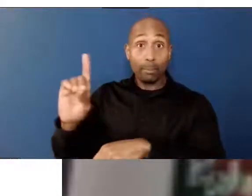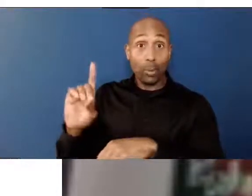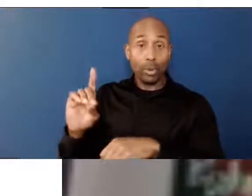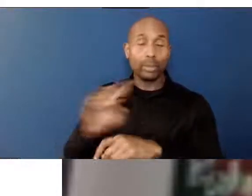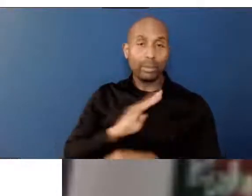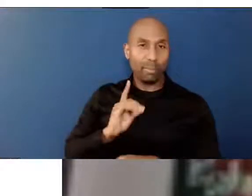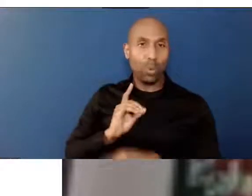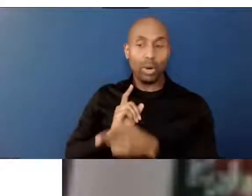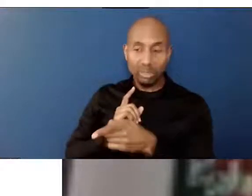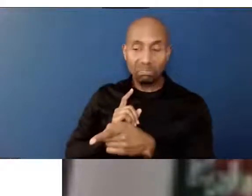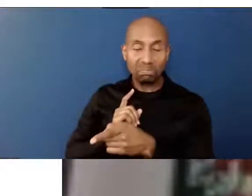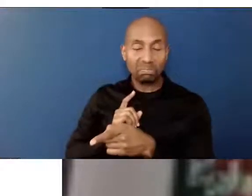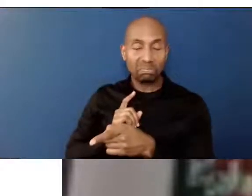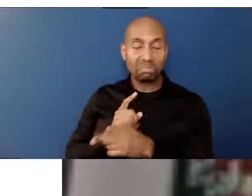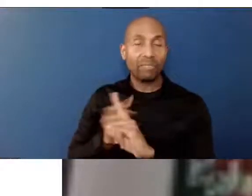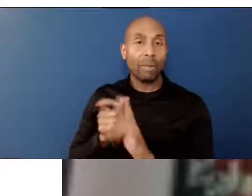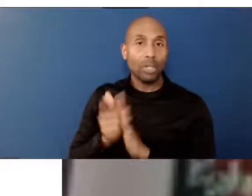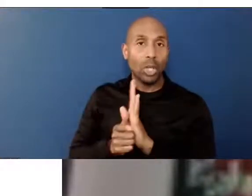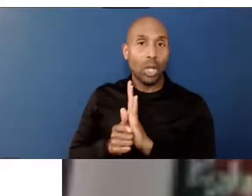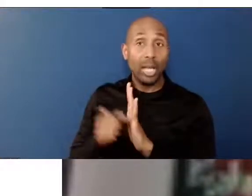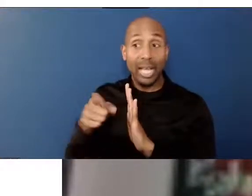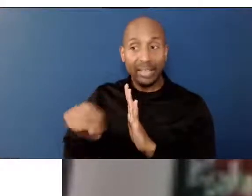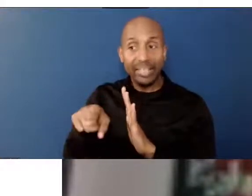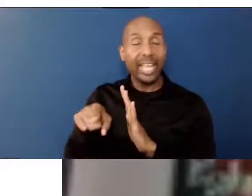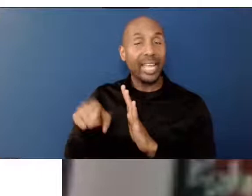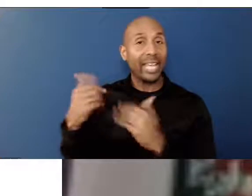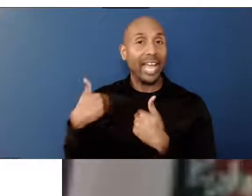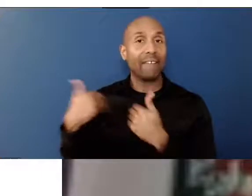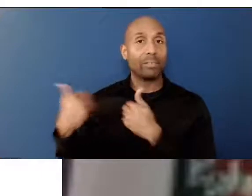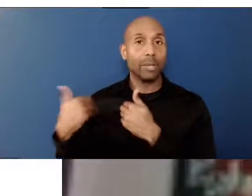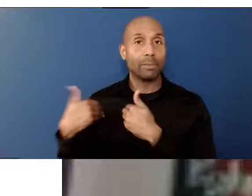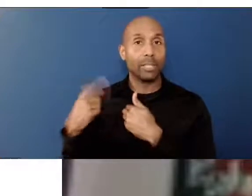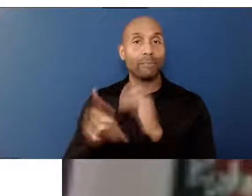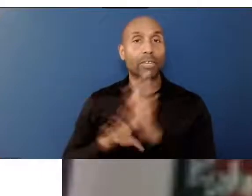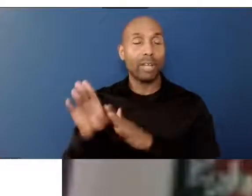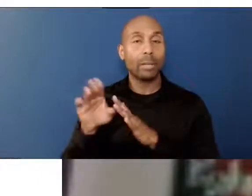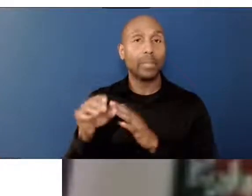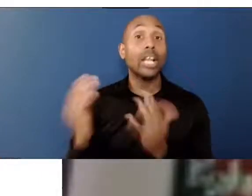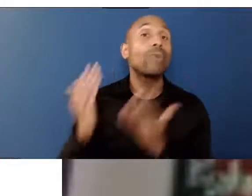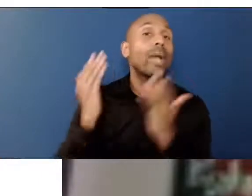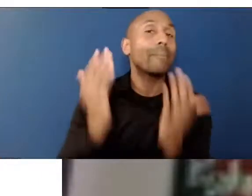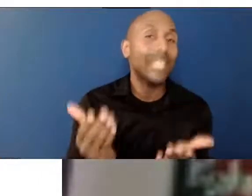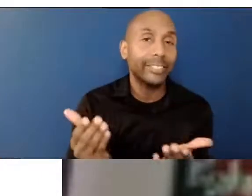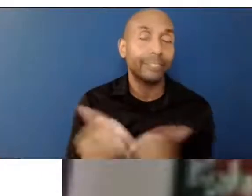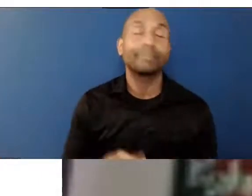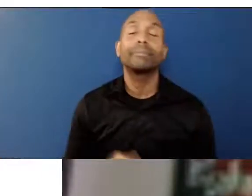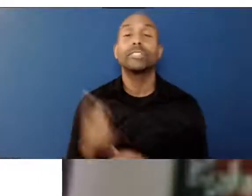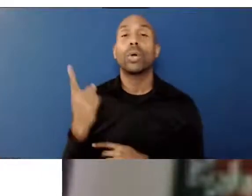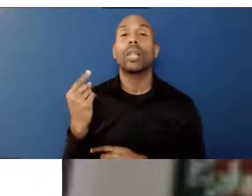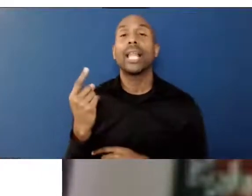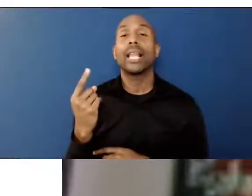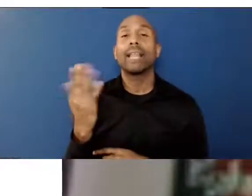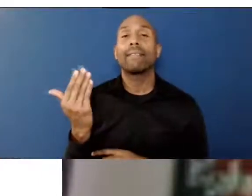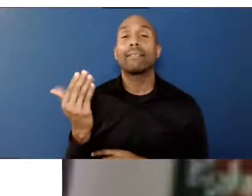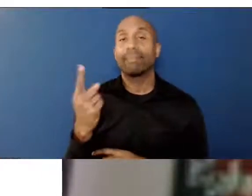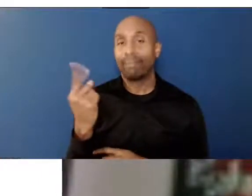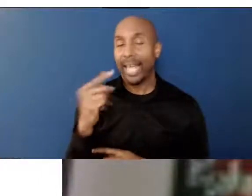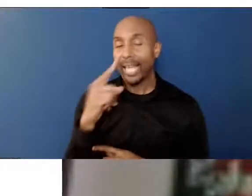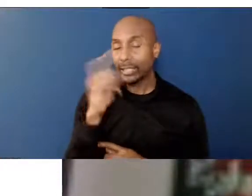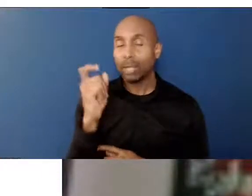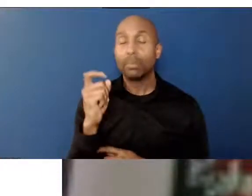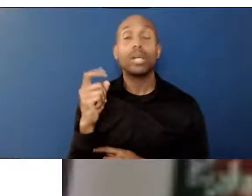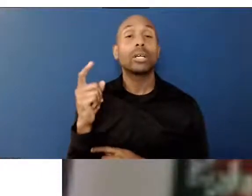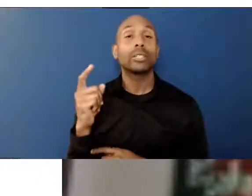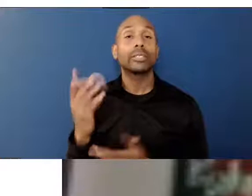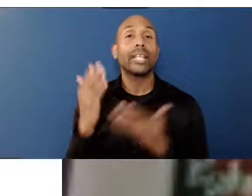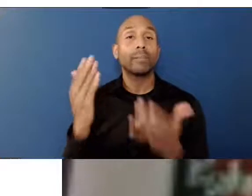standard recommendations. So just this past summer, last August, they provided the Minister of Justice with their